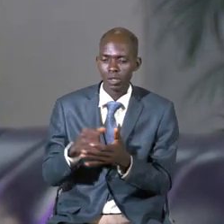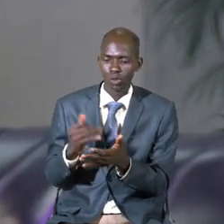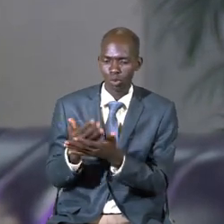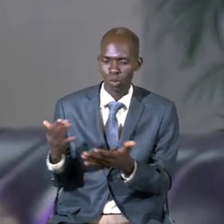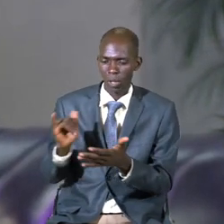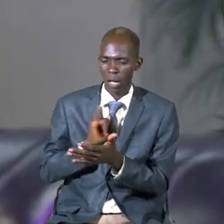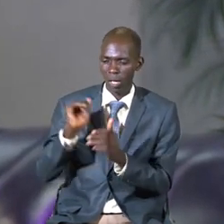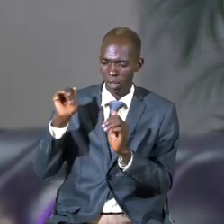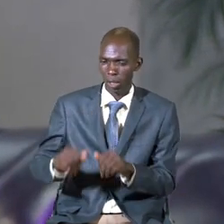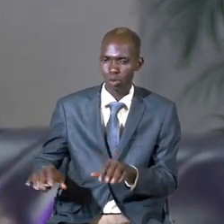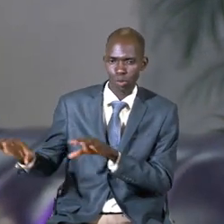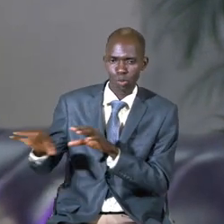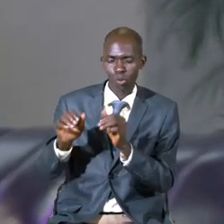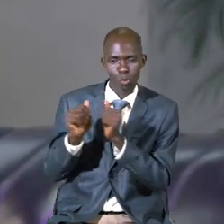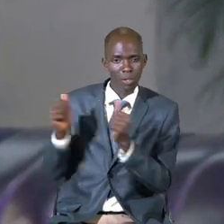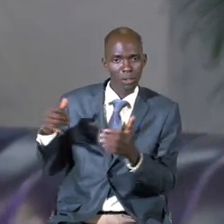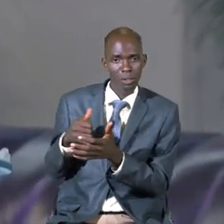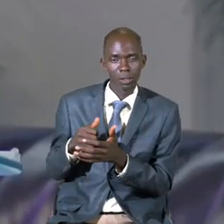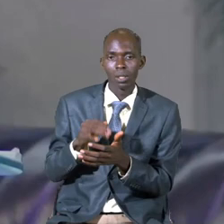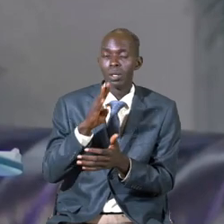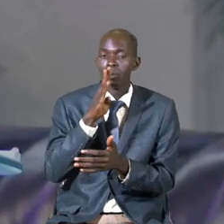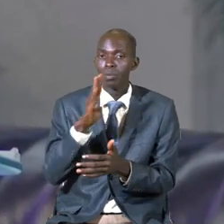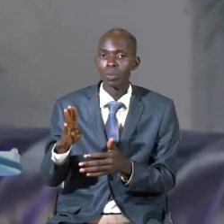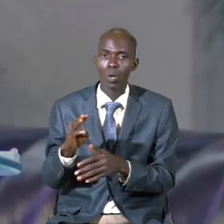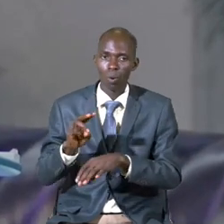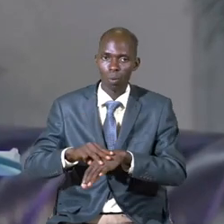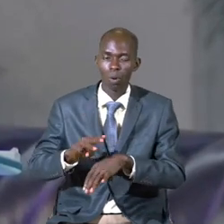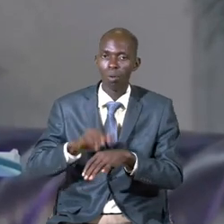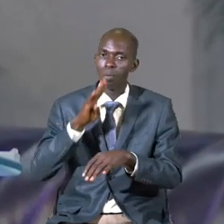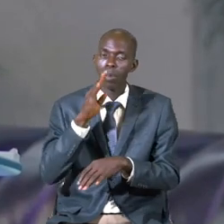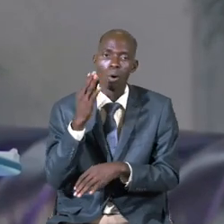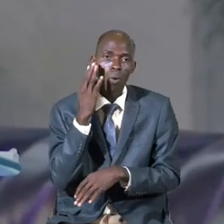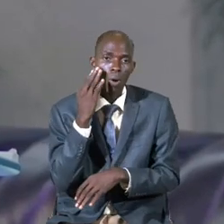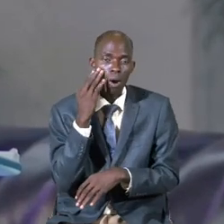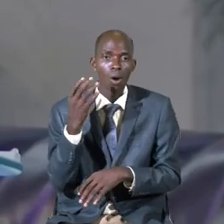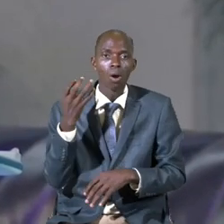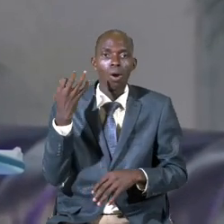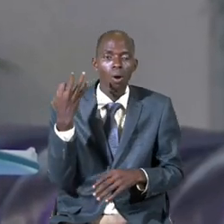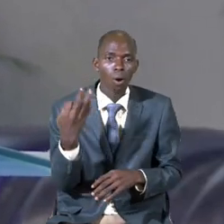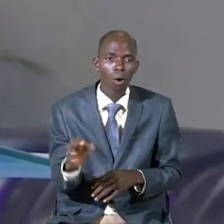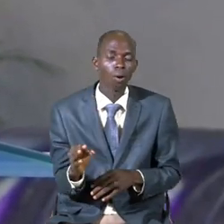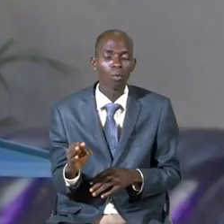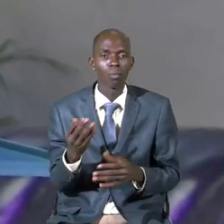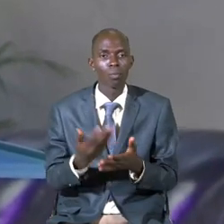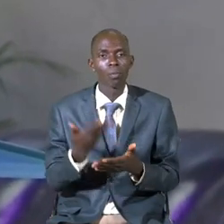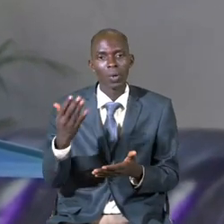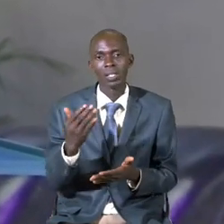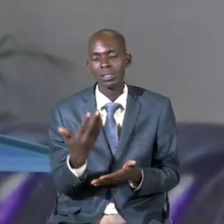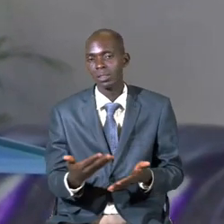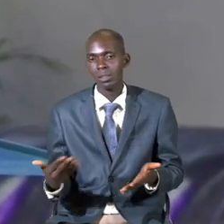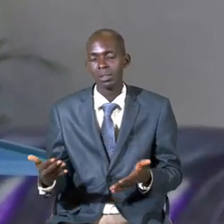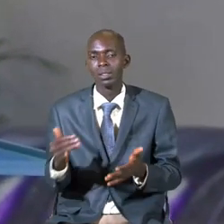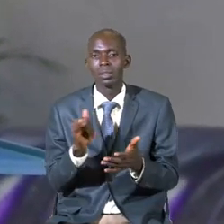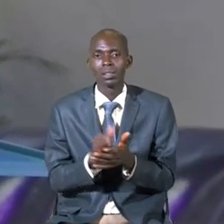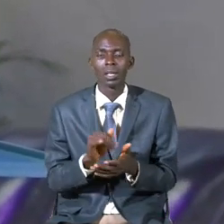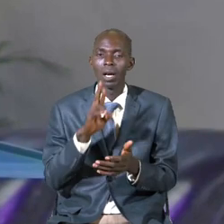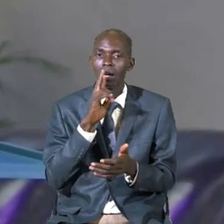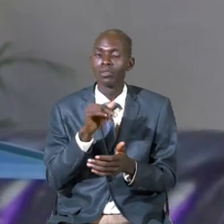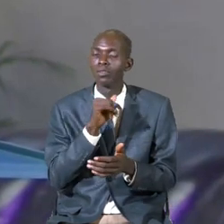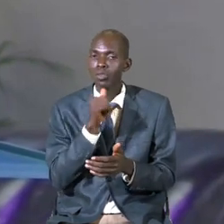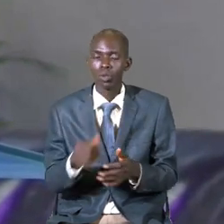without beware of buying non-essentials was the most essential